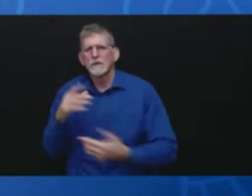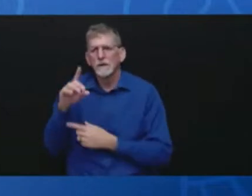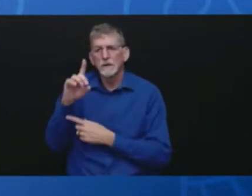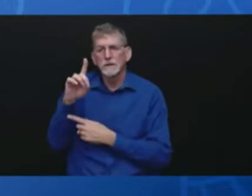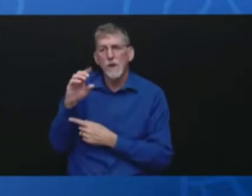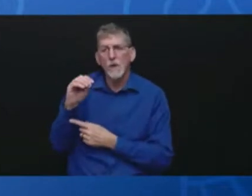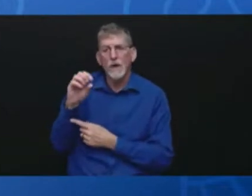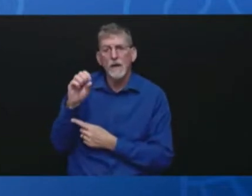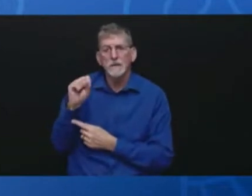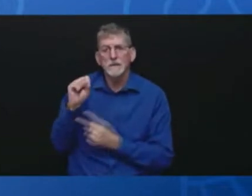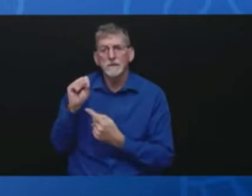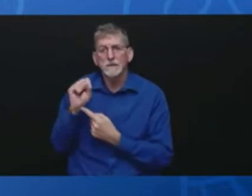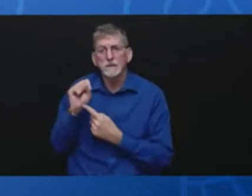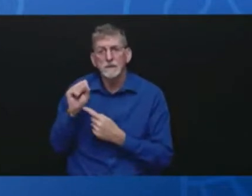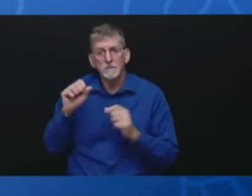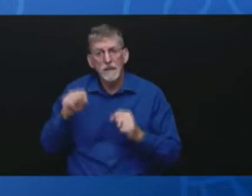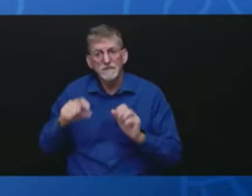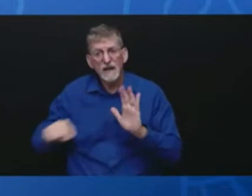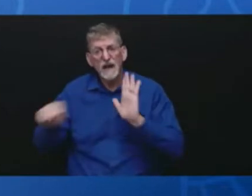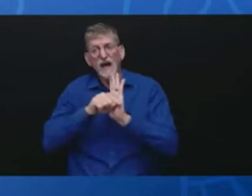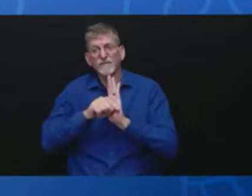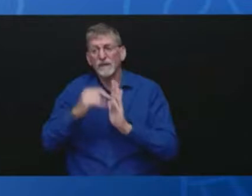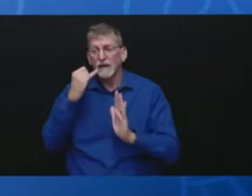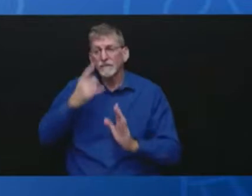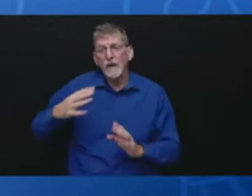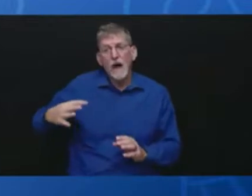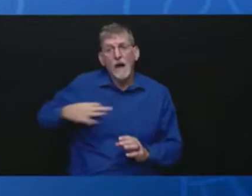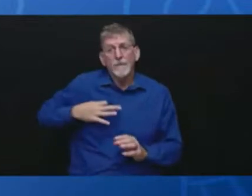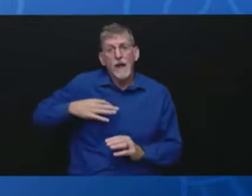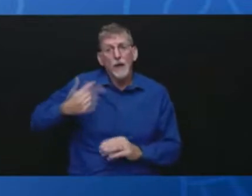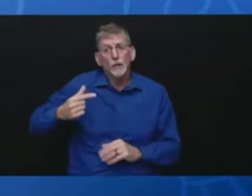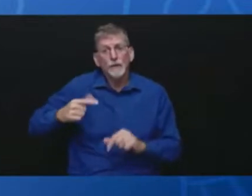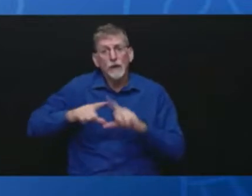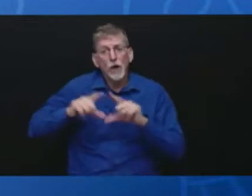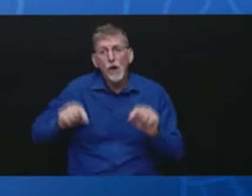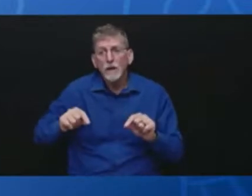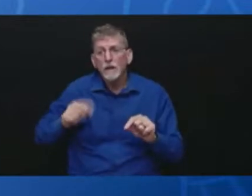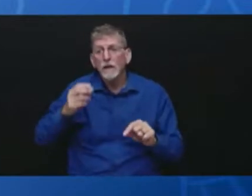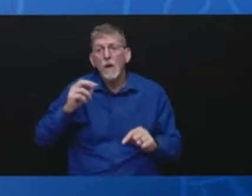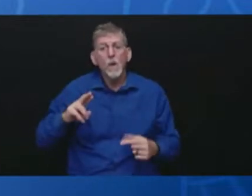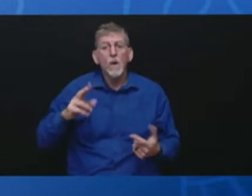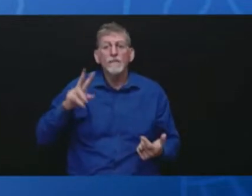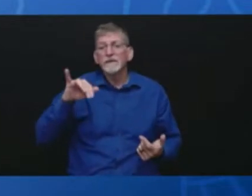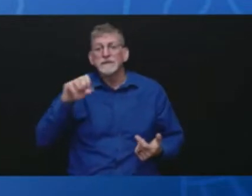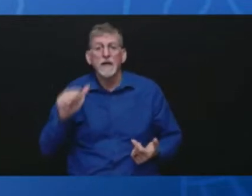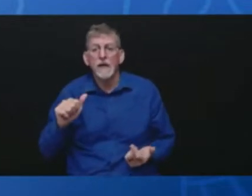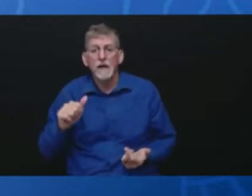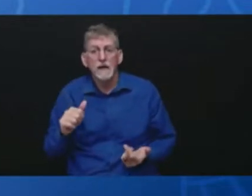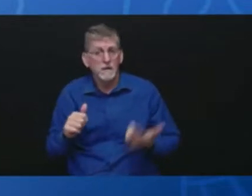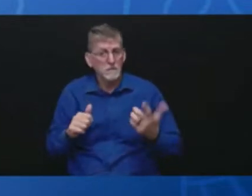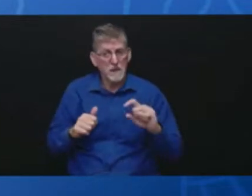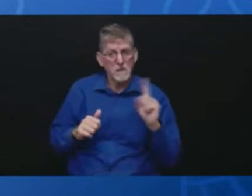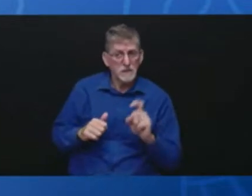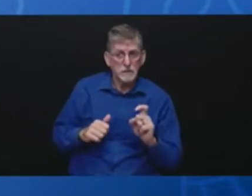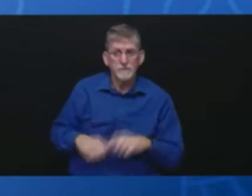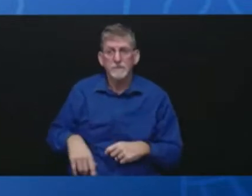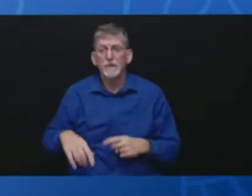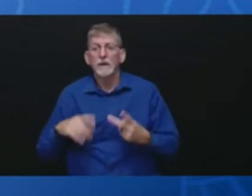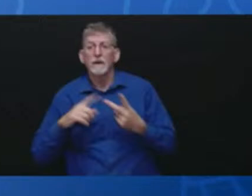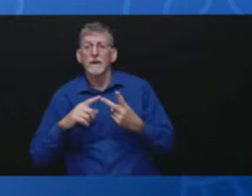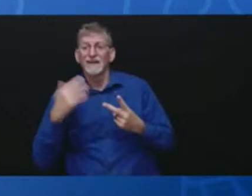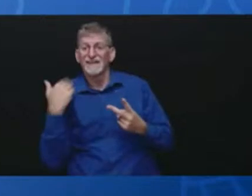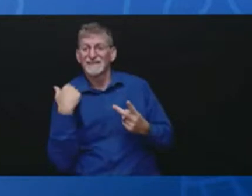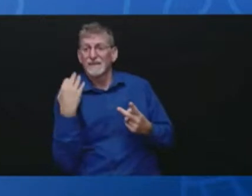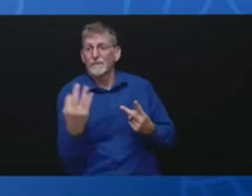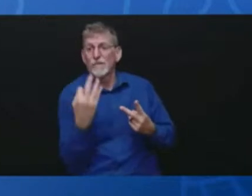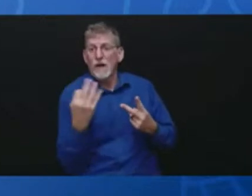other visa? That's question 1. Question 2, on Friday, Dorothy Shea, who heads up on an interim basis the U.S. mission to